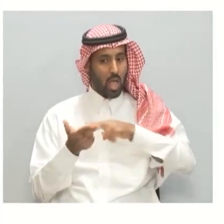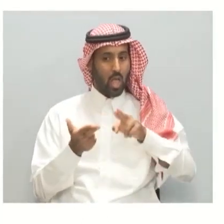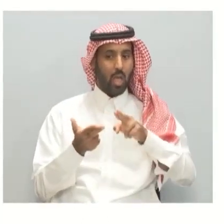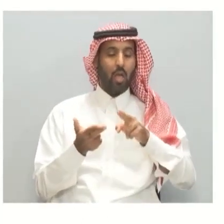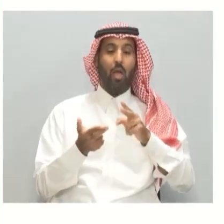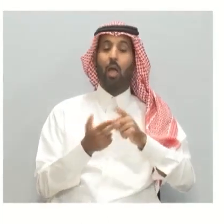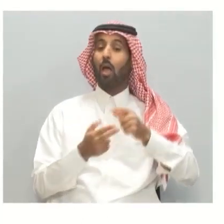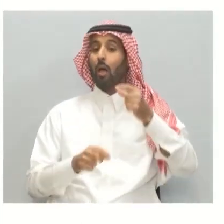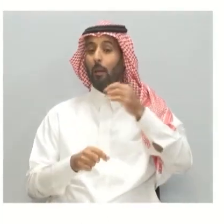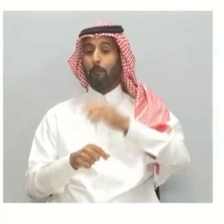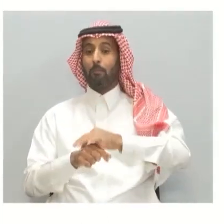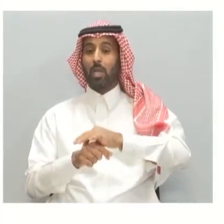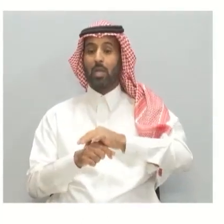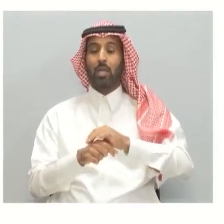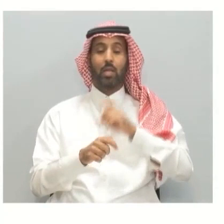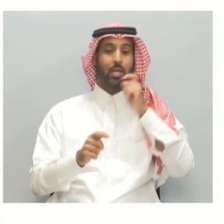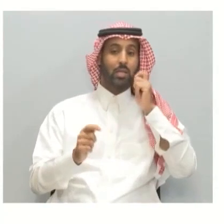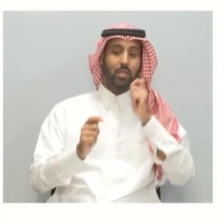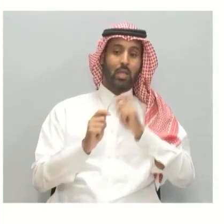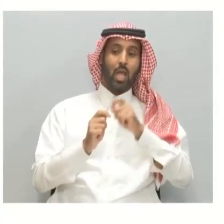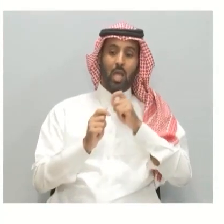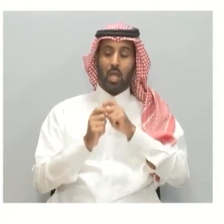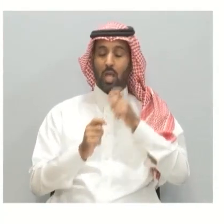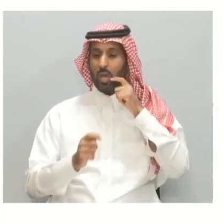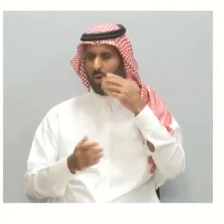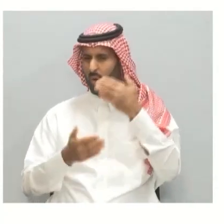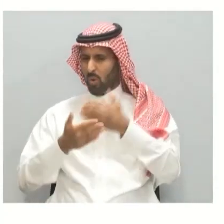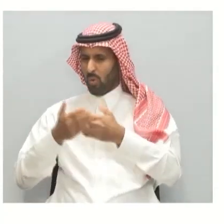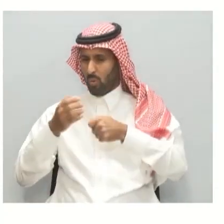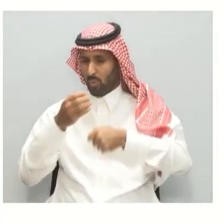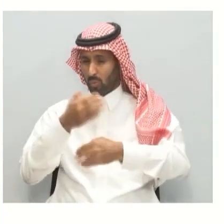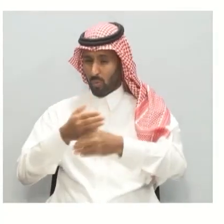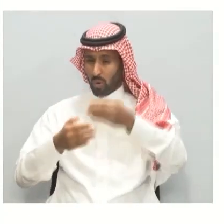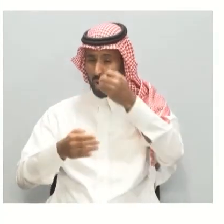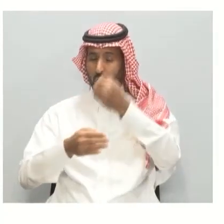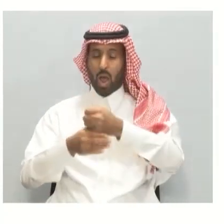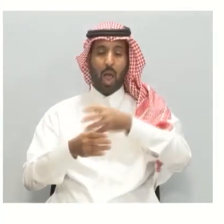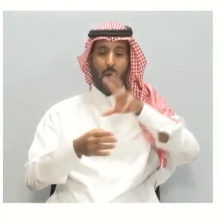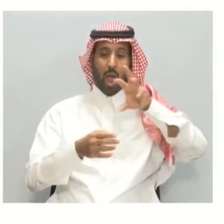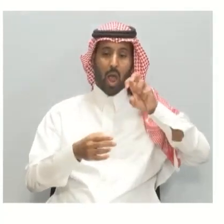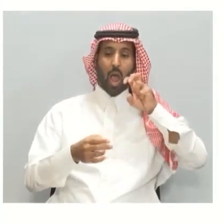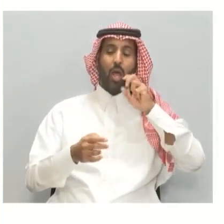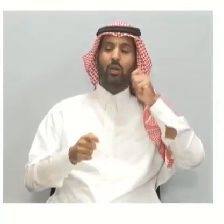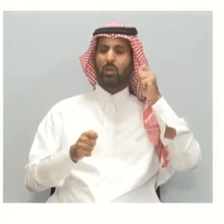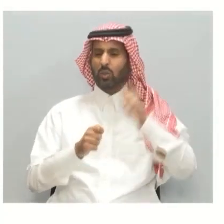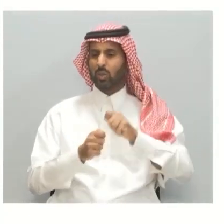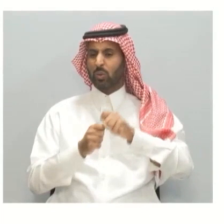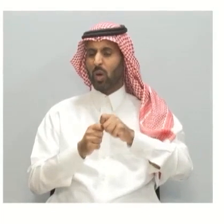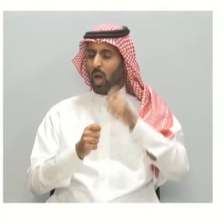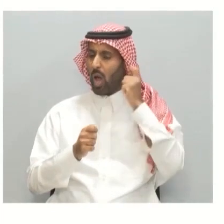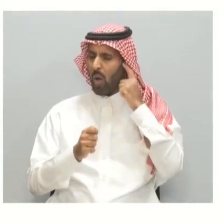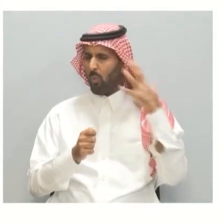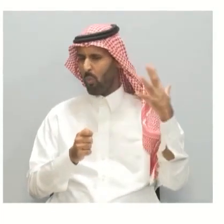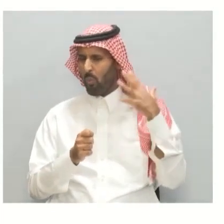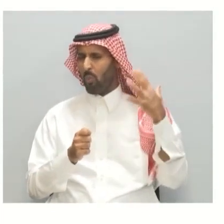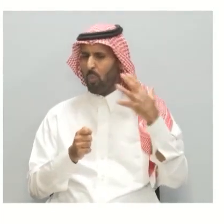the people advise construction companies and manufacturers on what? On vibration and